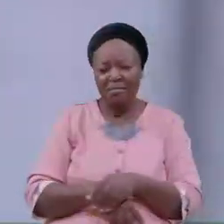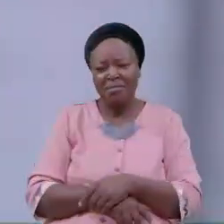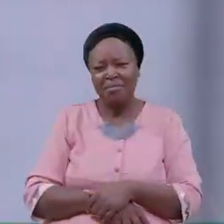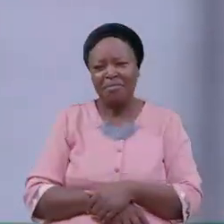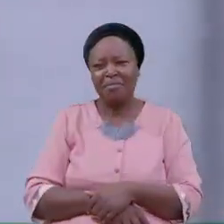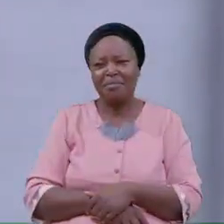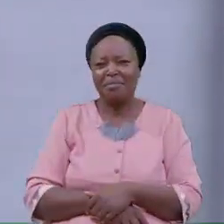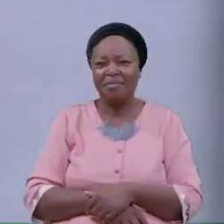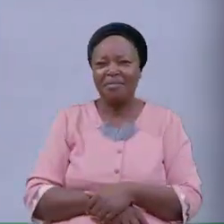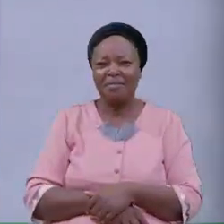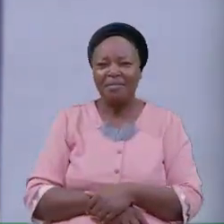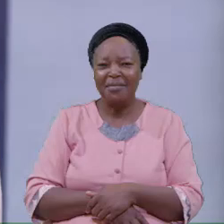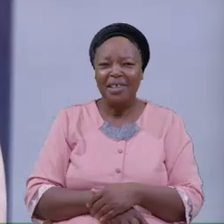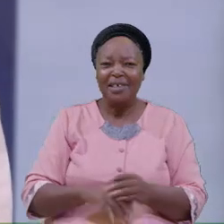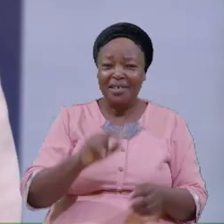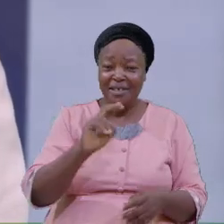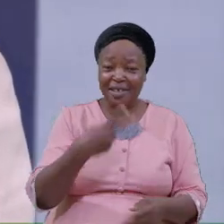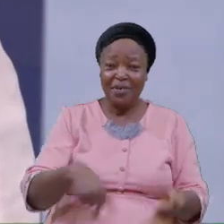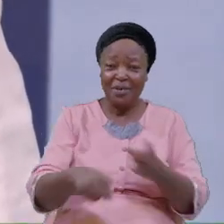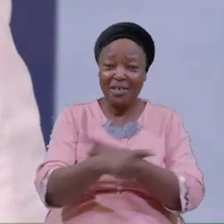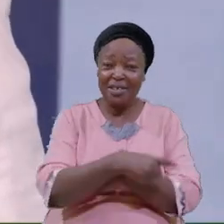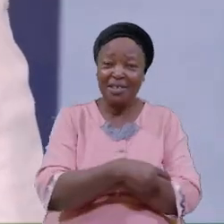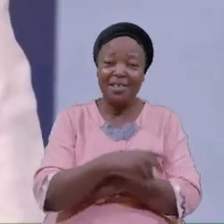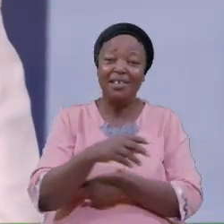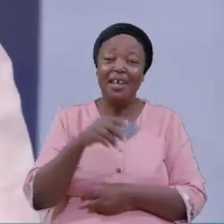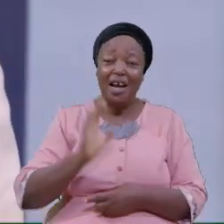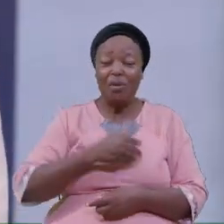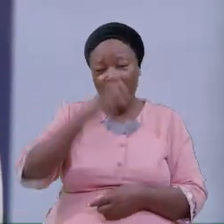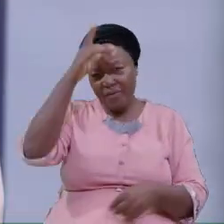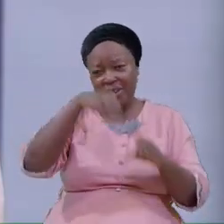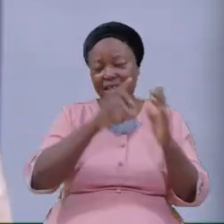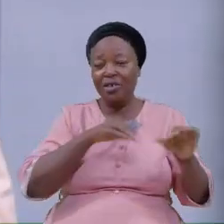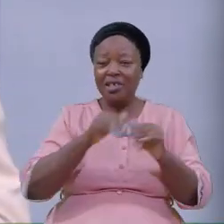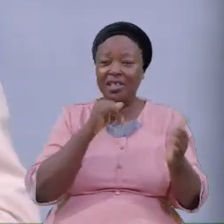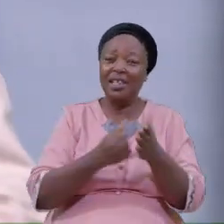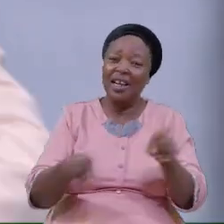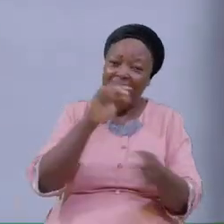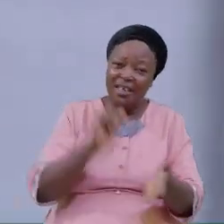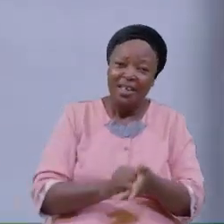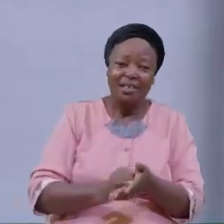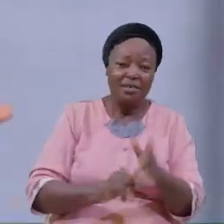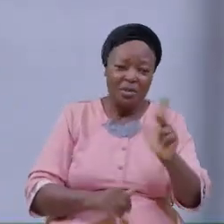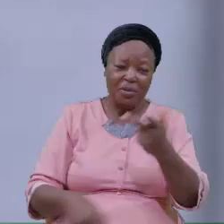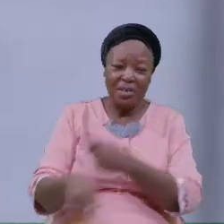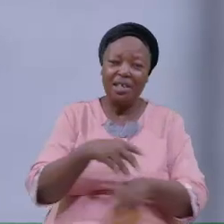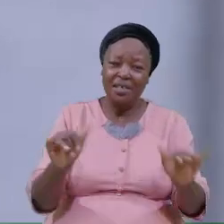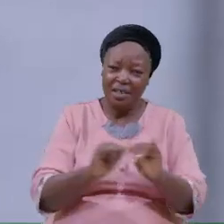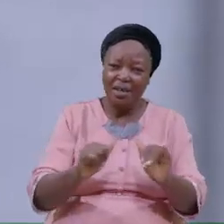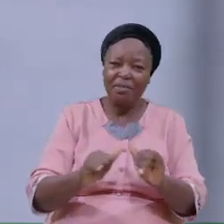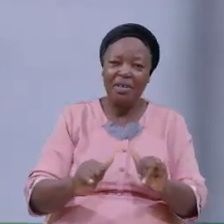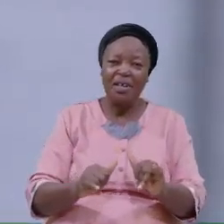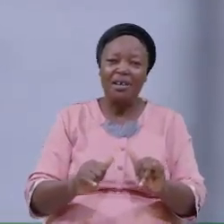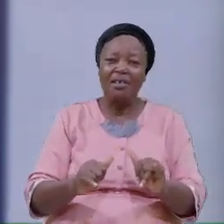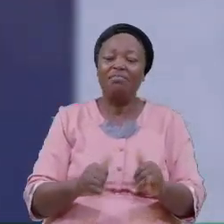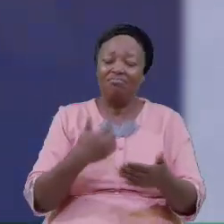The second day, it did like that. The third day, like that. The following week, like